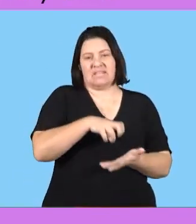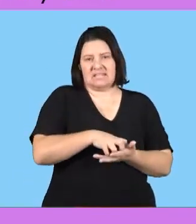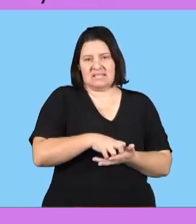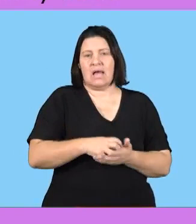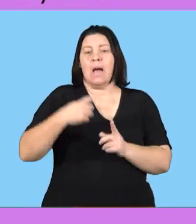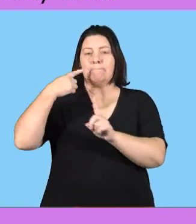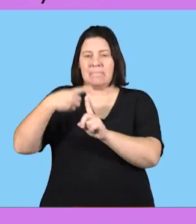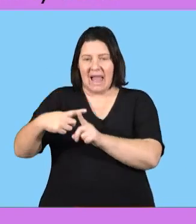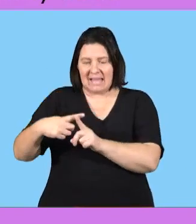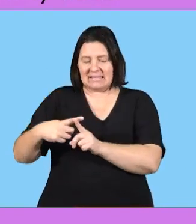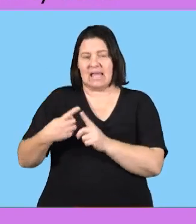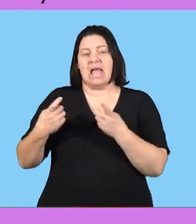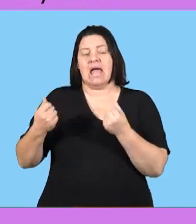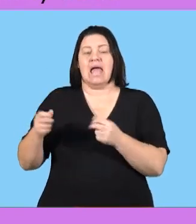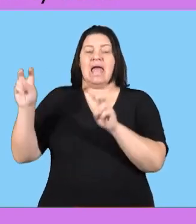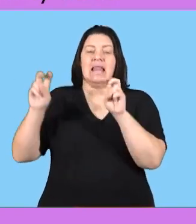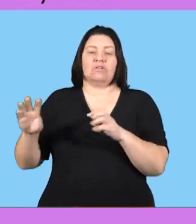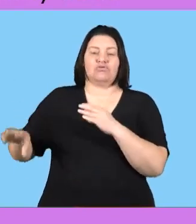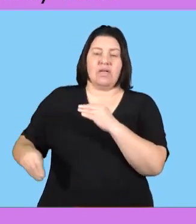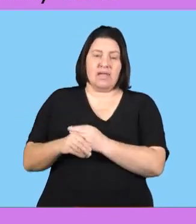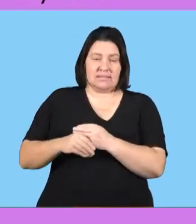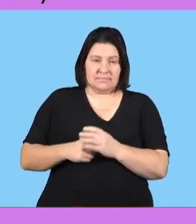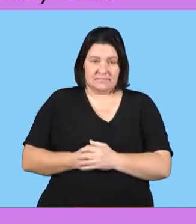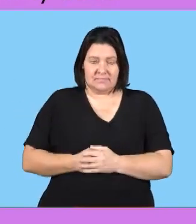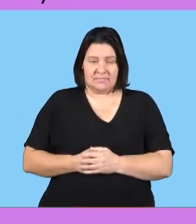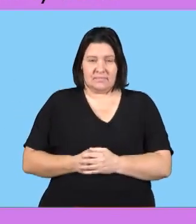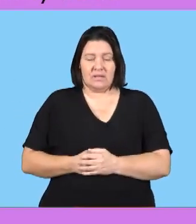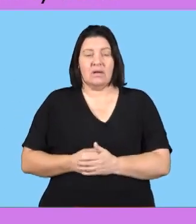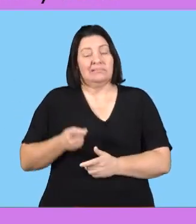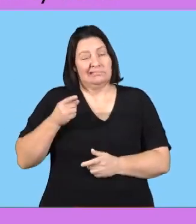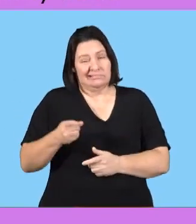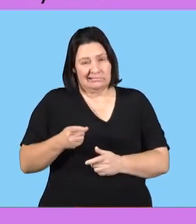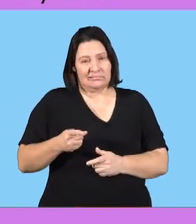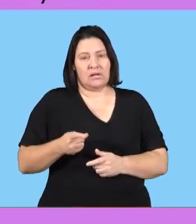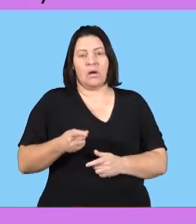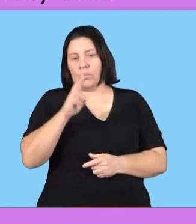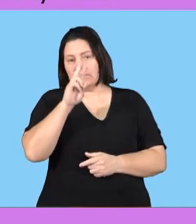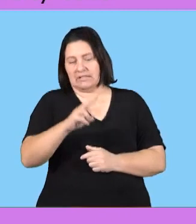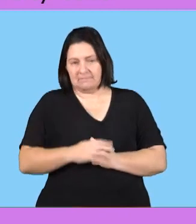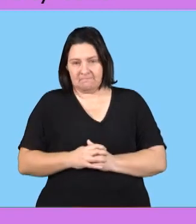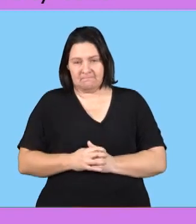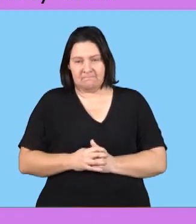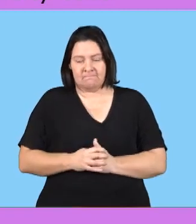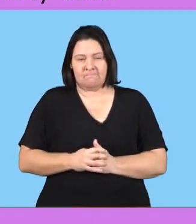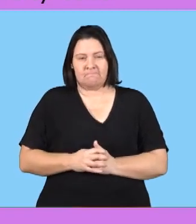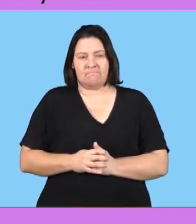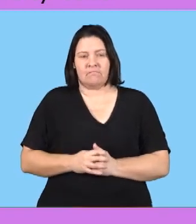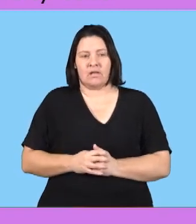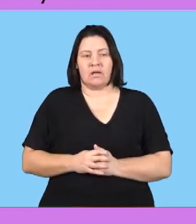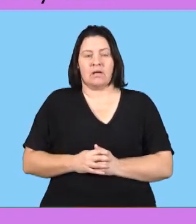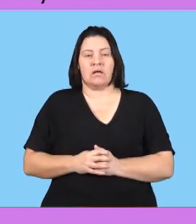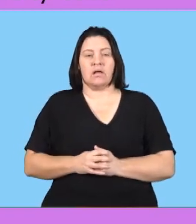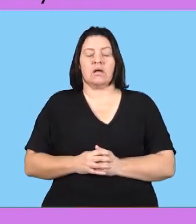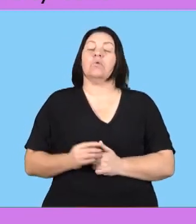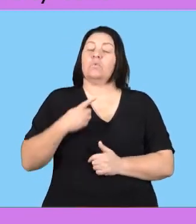muffins plus the cost of electricity. This is what we see here. So remember, I